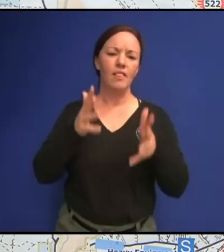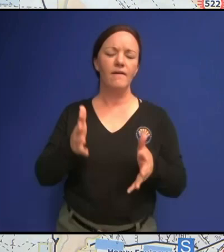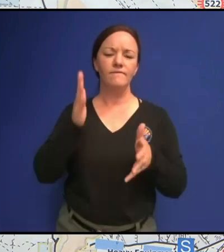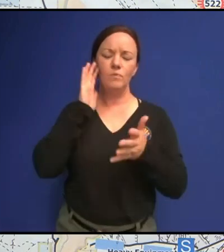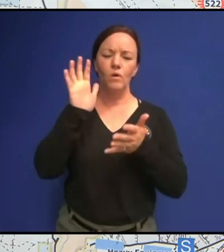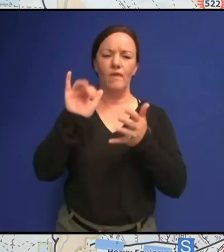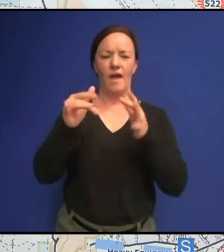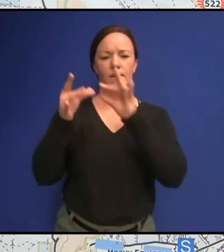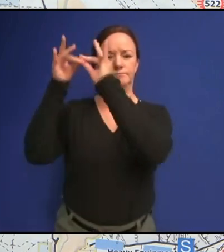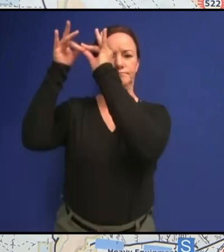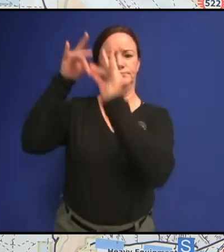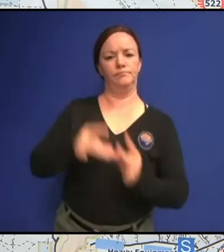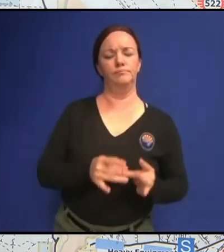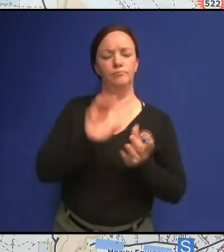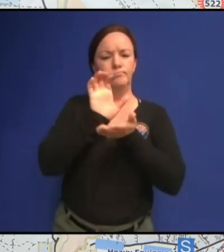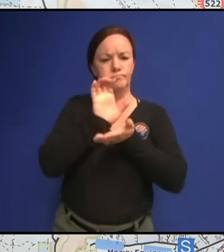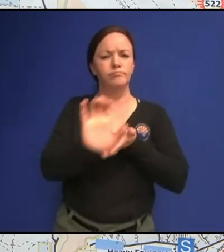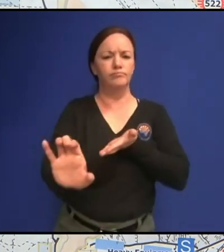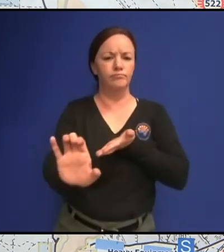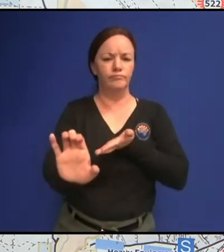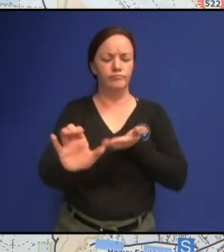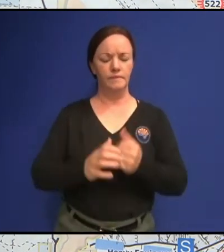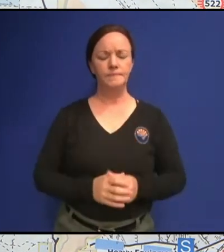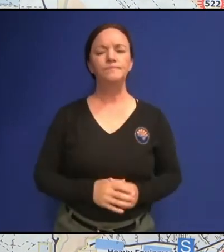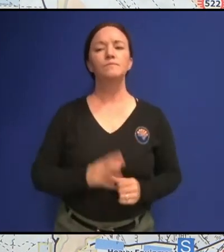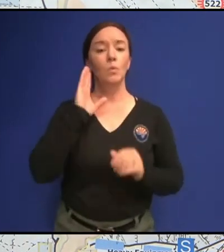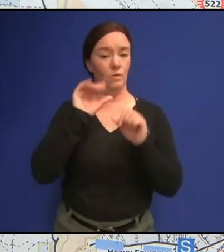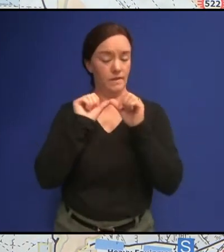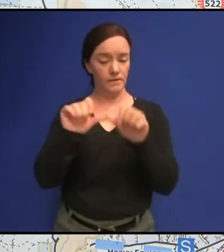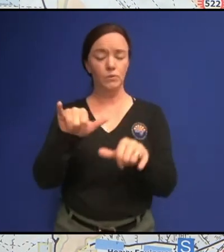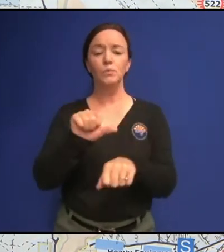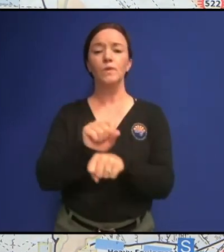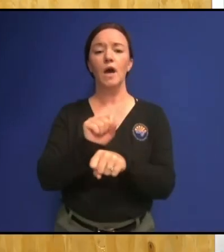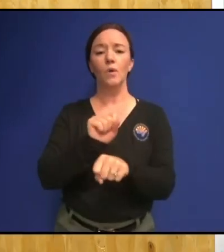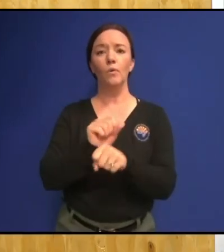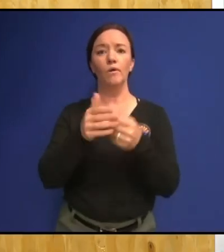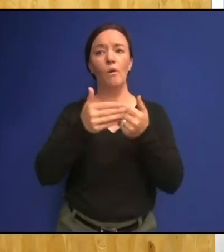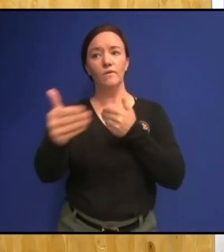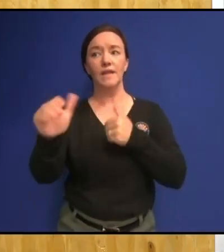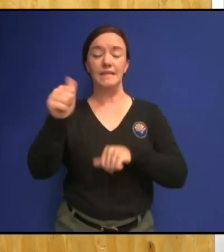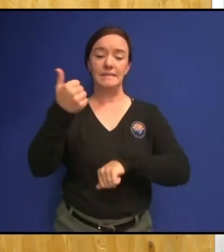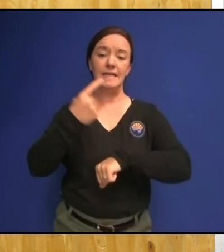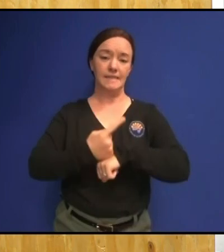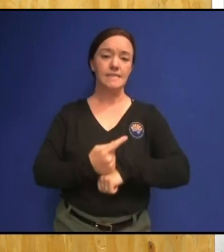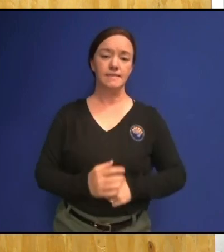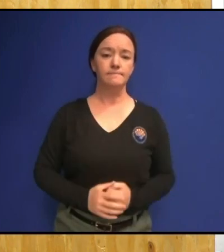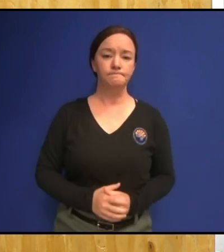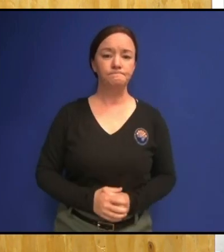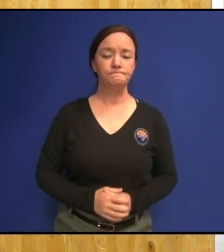And we're going to continue that work over the next 10 days. Go down to